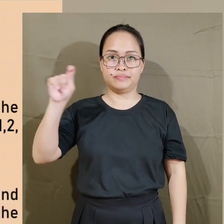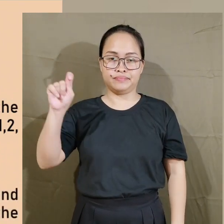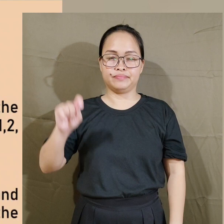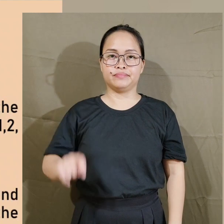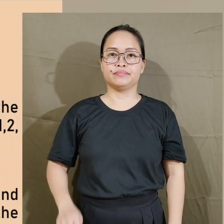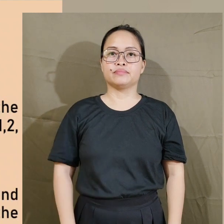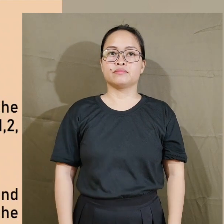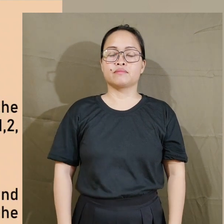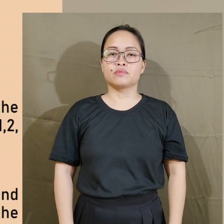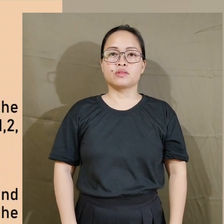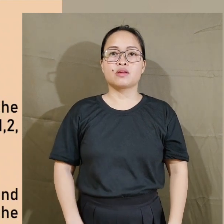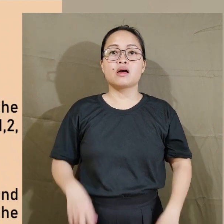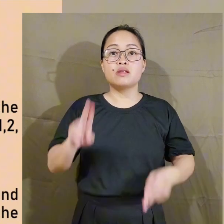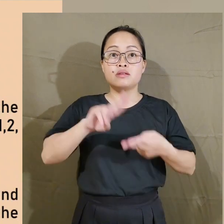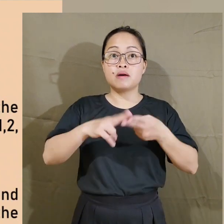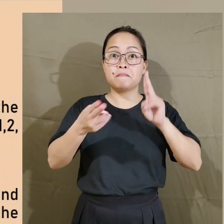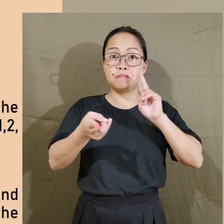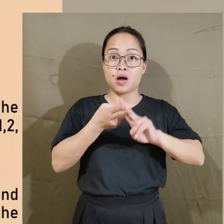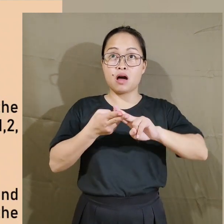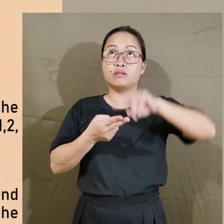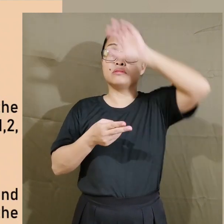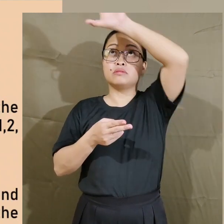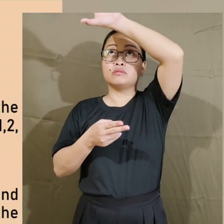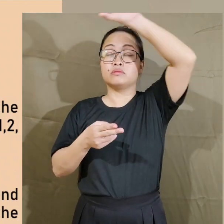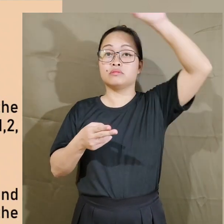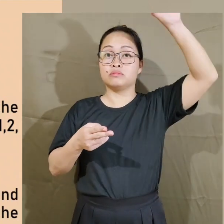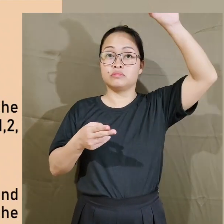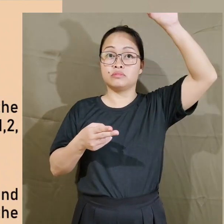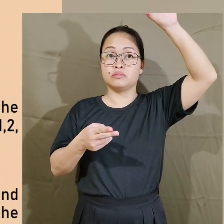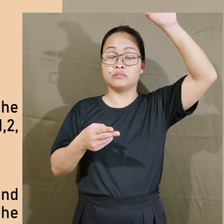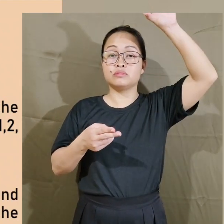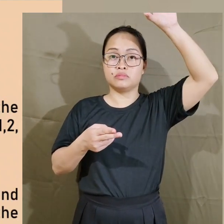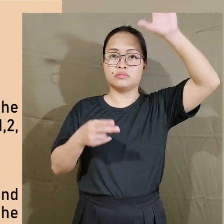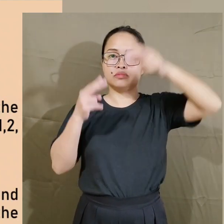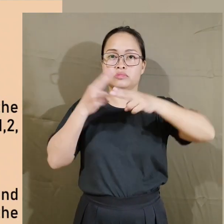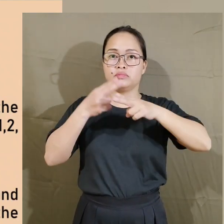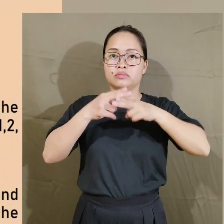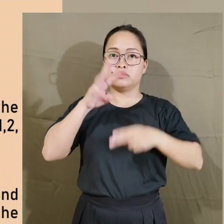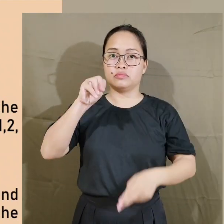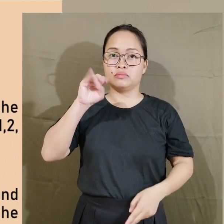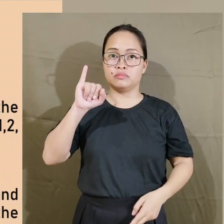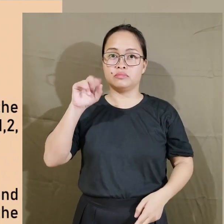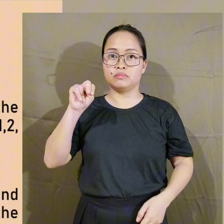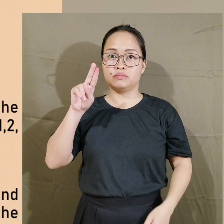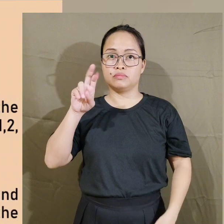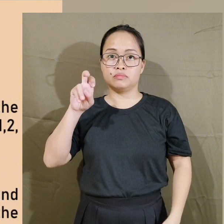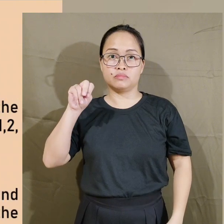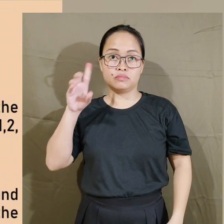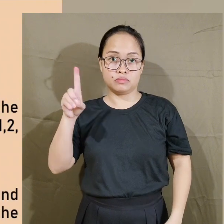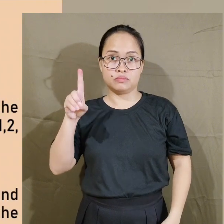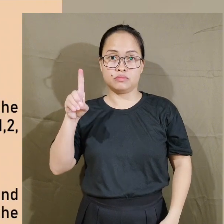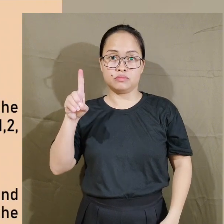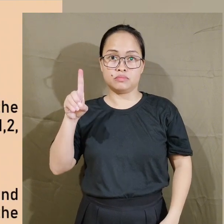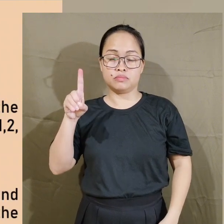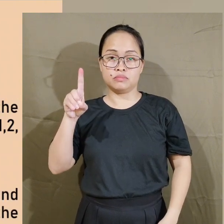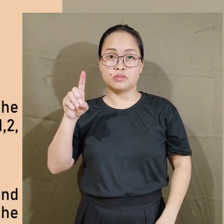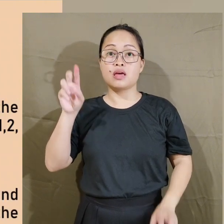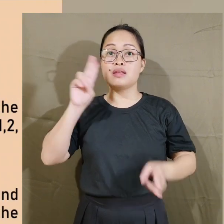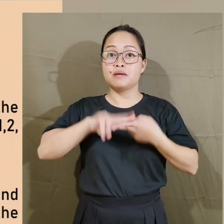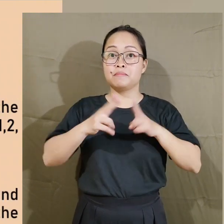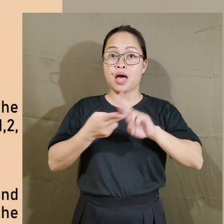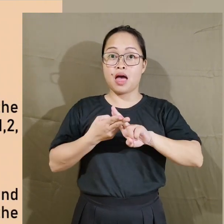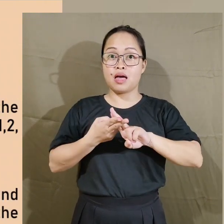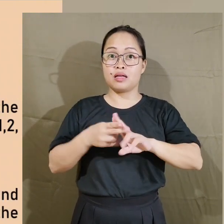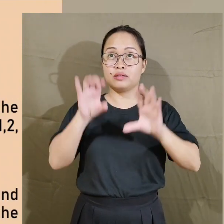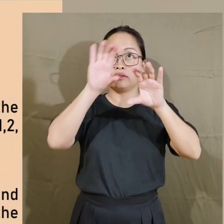The number from which we subtract is called the minuend, and the number which is